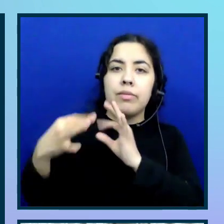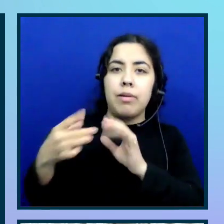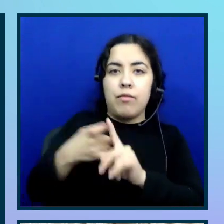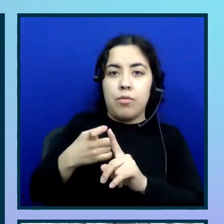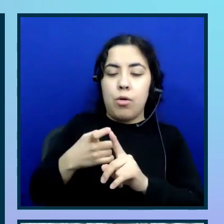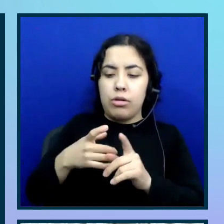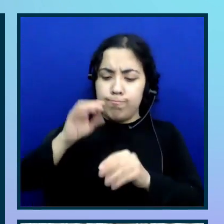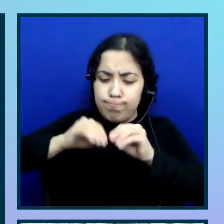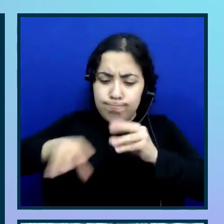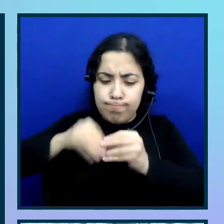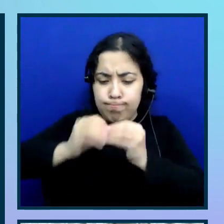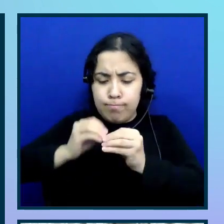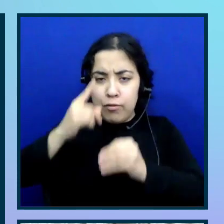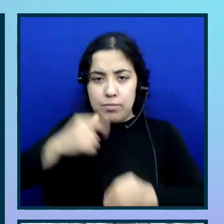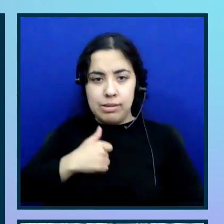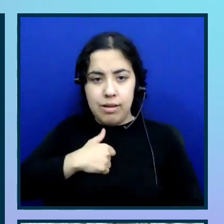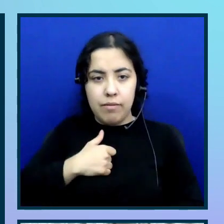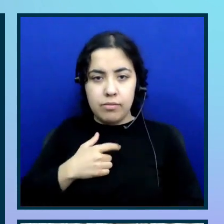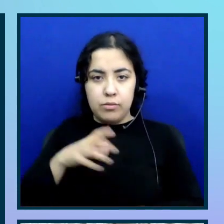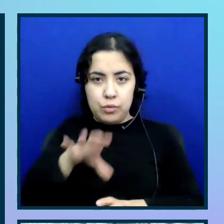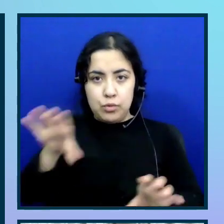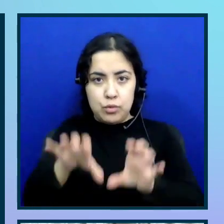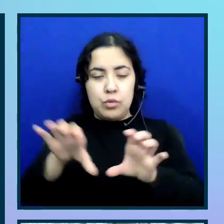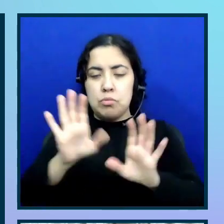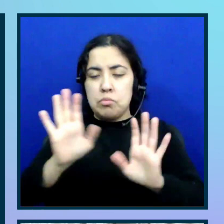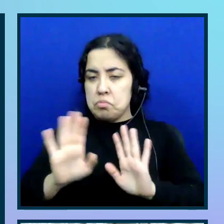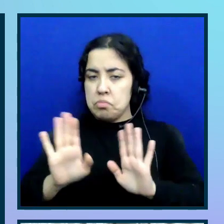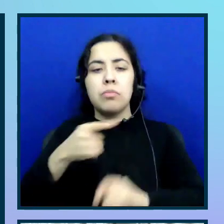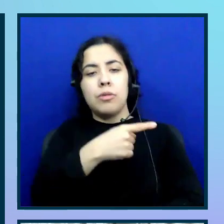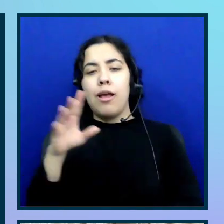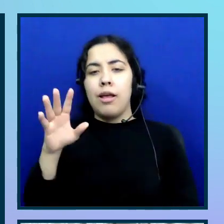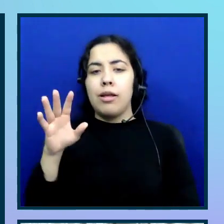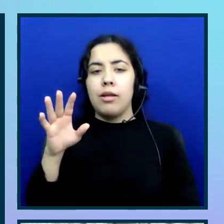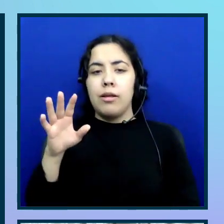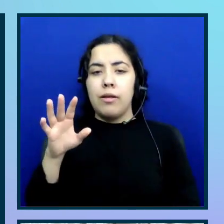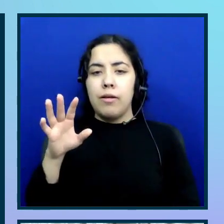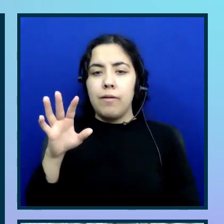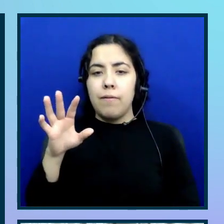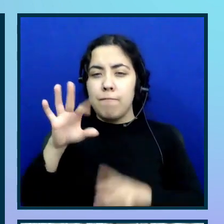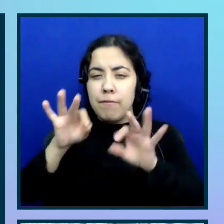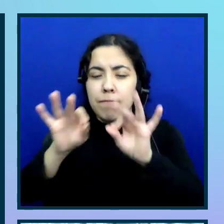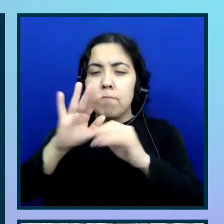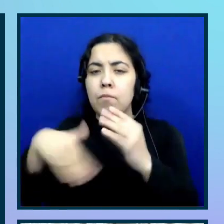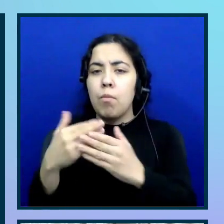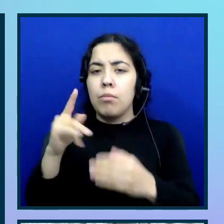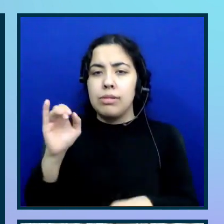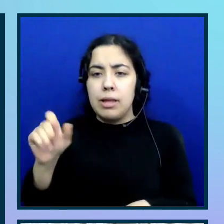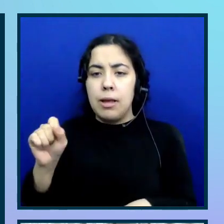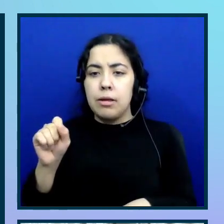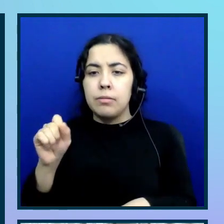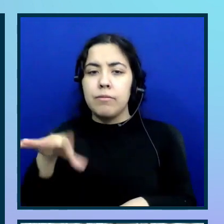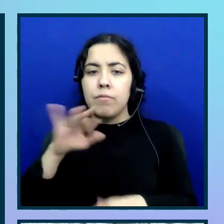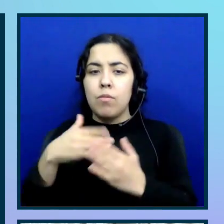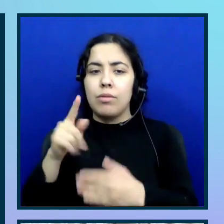end. So this is going to fire tabs on the page and find all the tab stops. Now, the neat thing about this